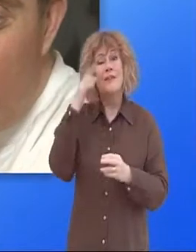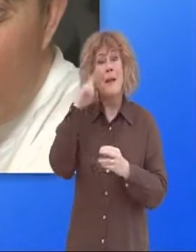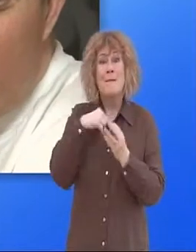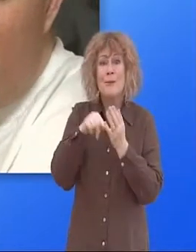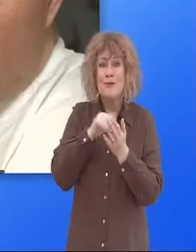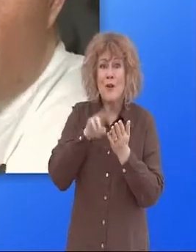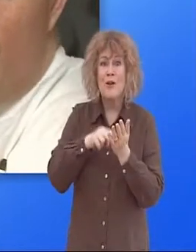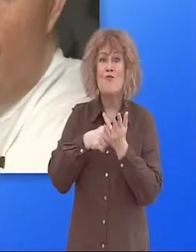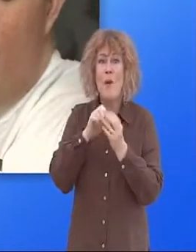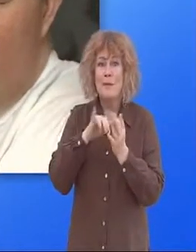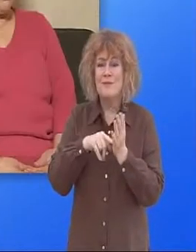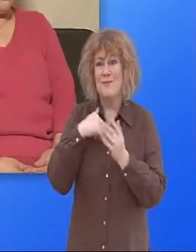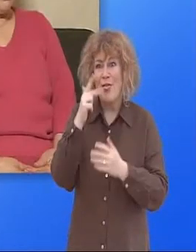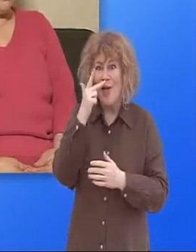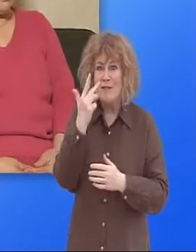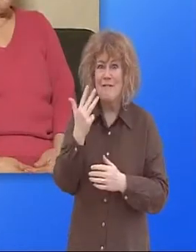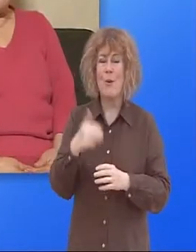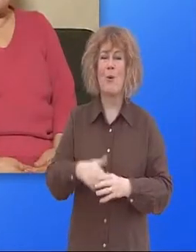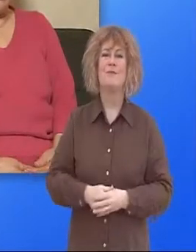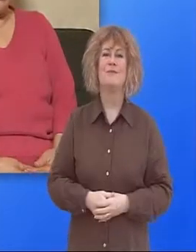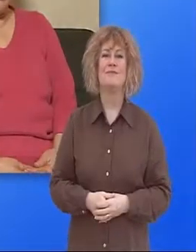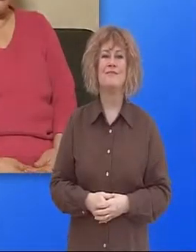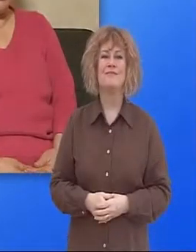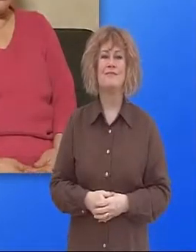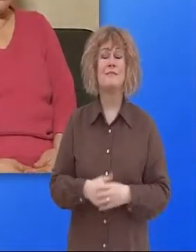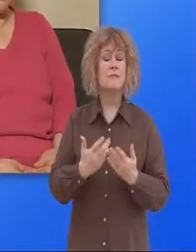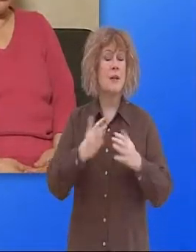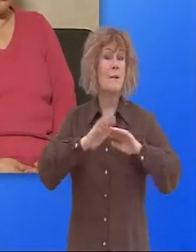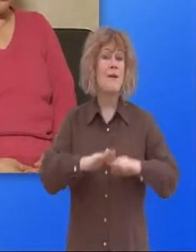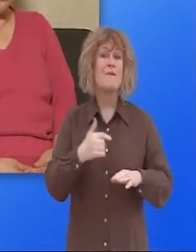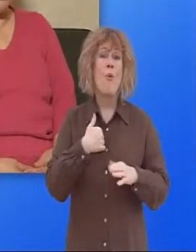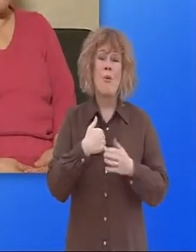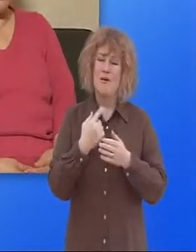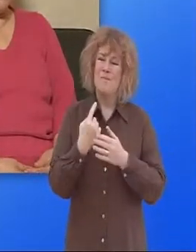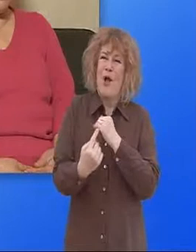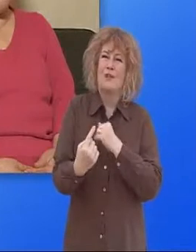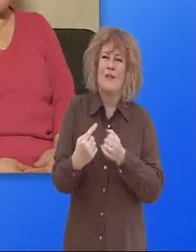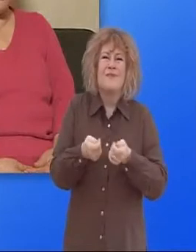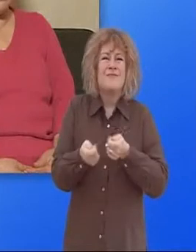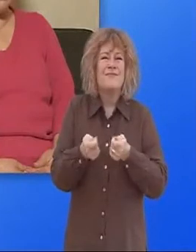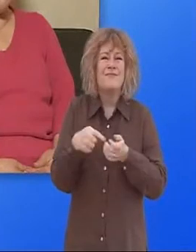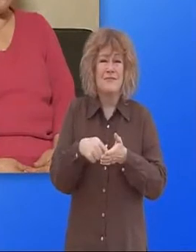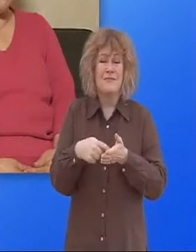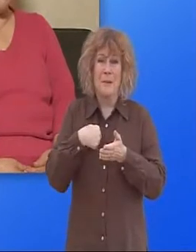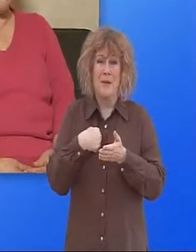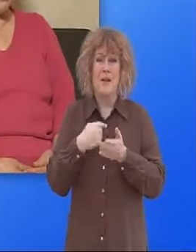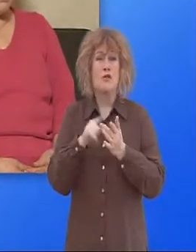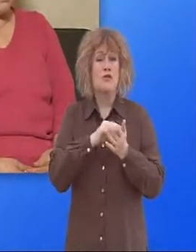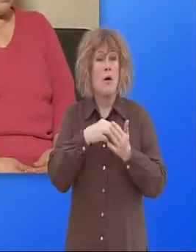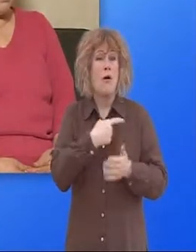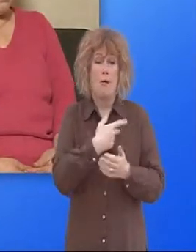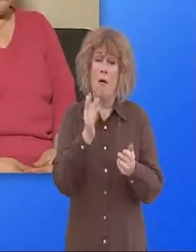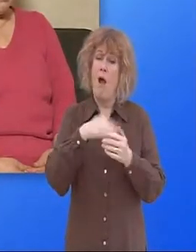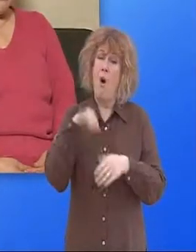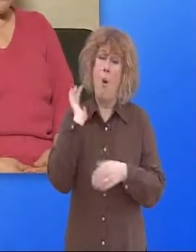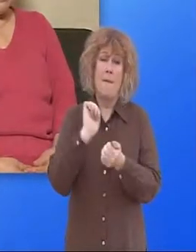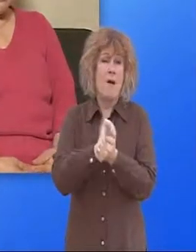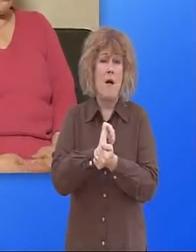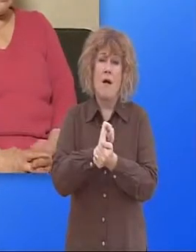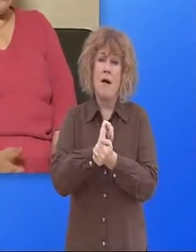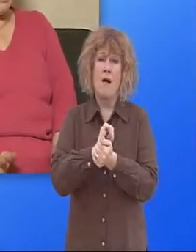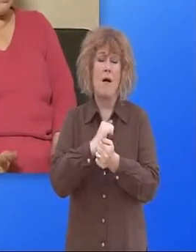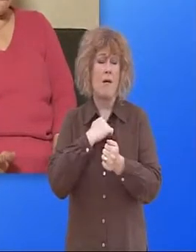I'm 34. Well, before we got the personal budget, me and John were more or less housebound. I